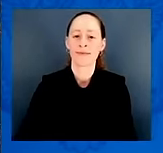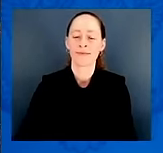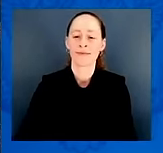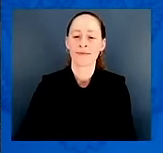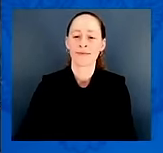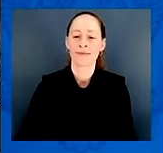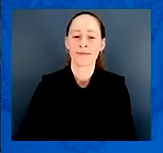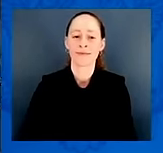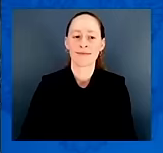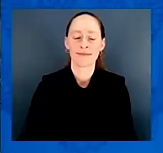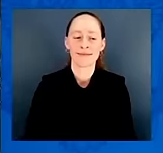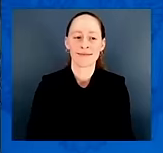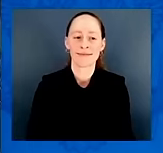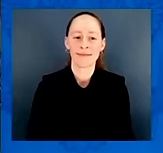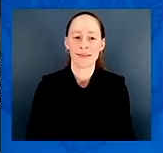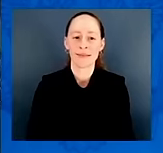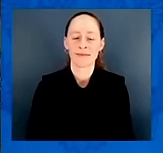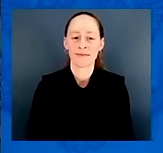Tony.